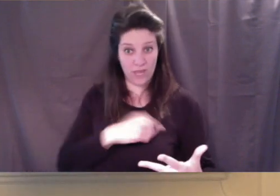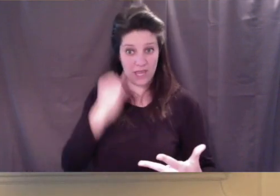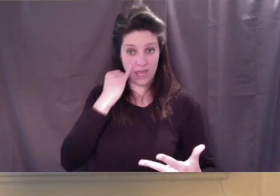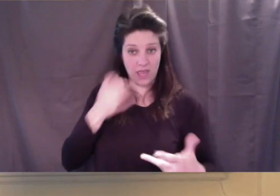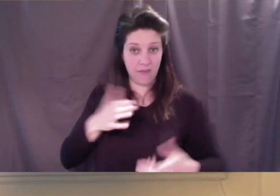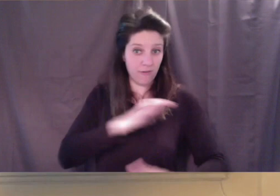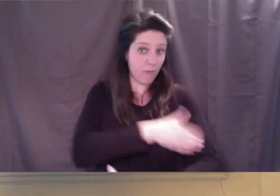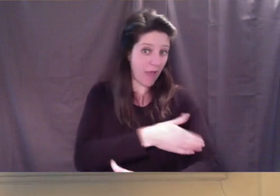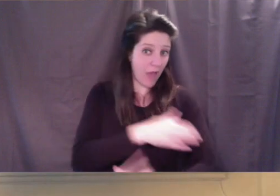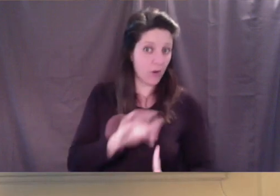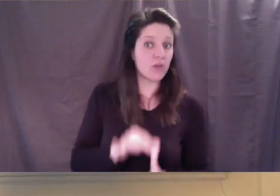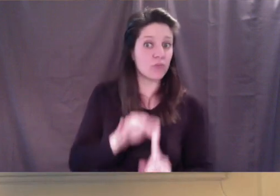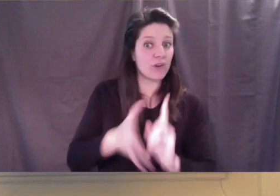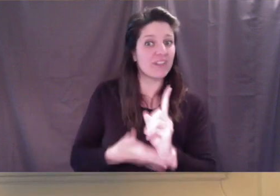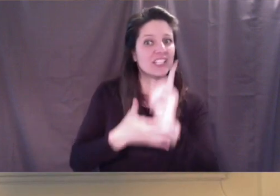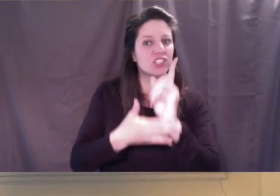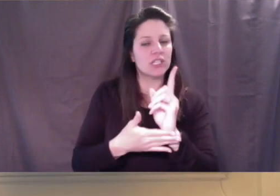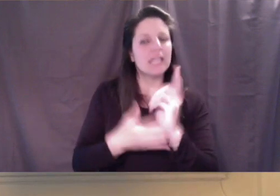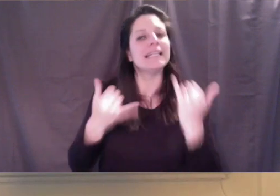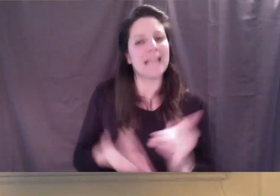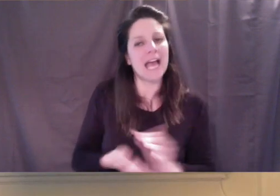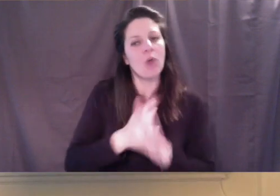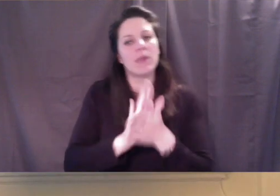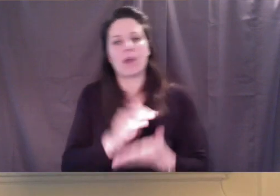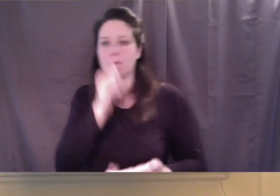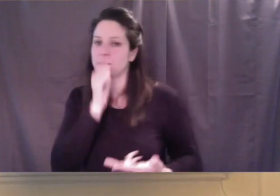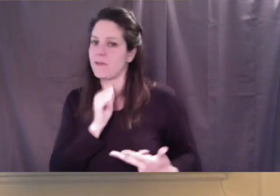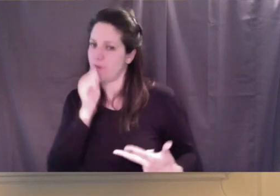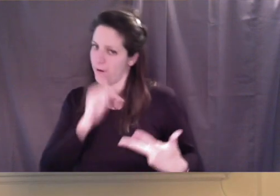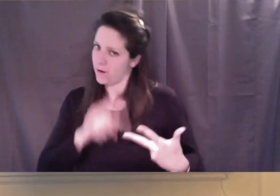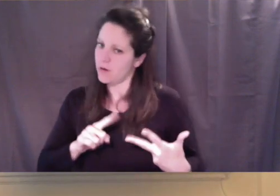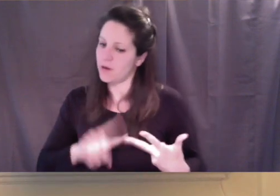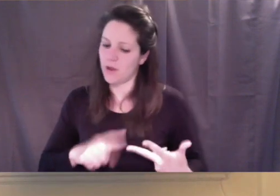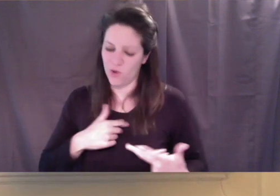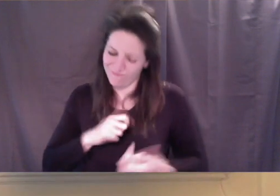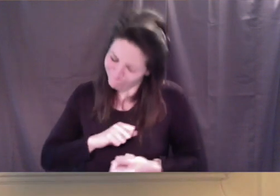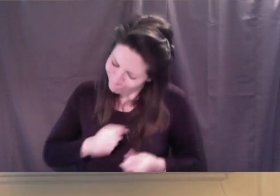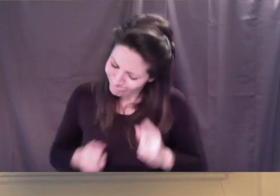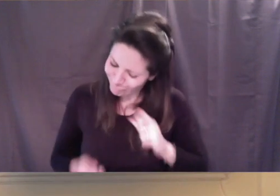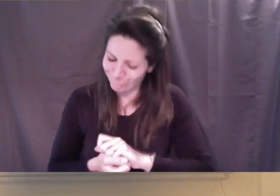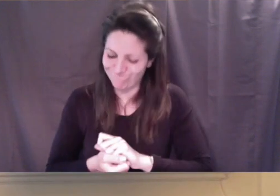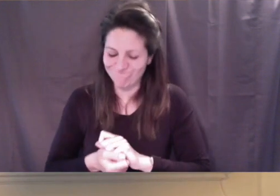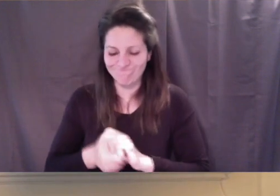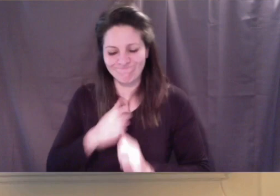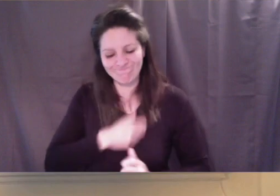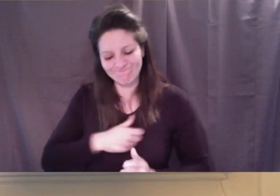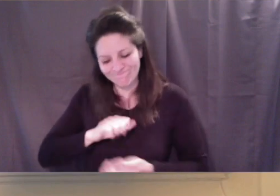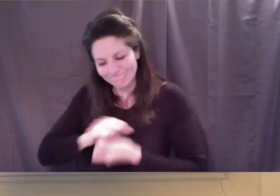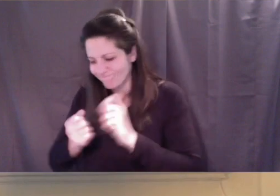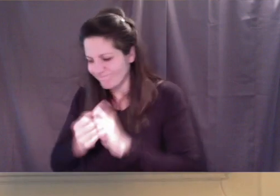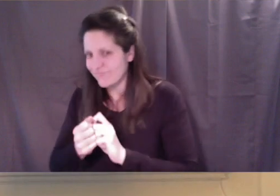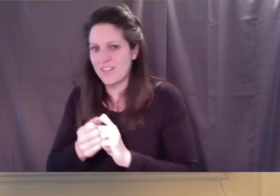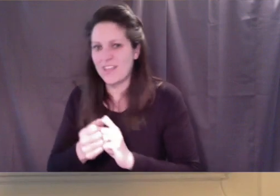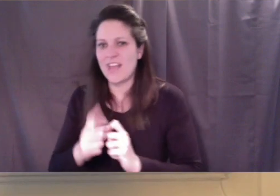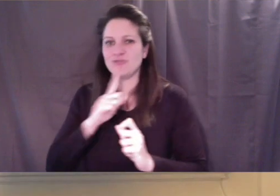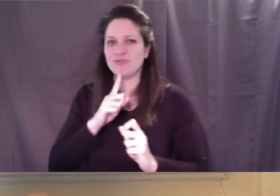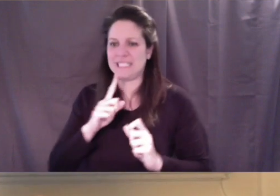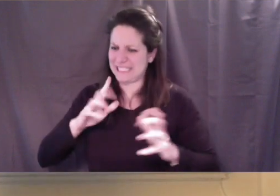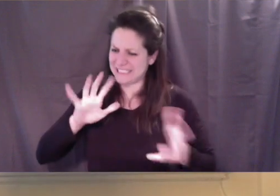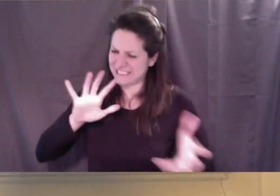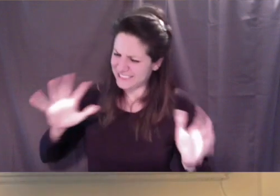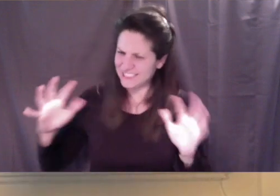those of us with power and privilege, we're gonna need to suffer. We will need to change and transform and repent